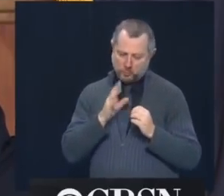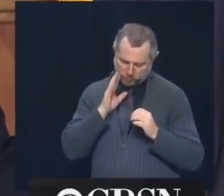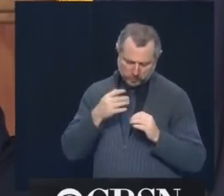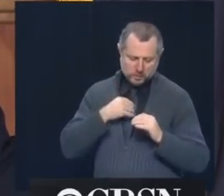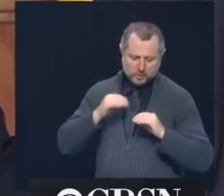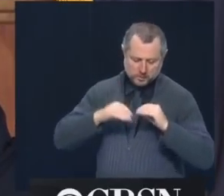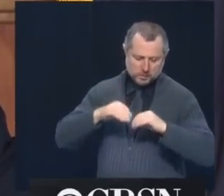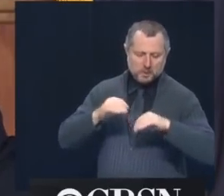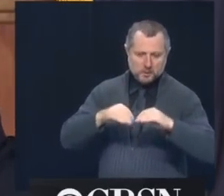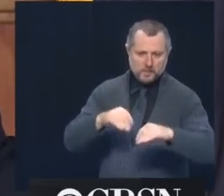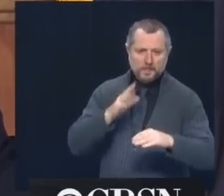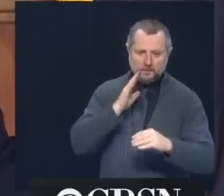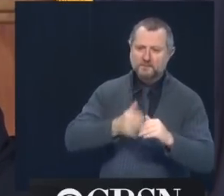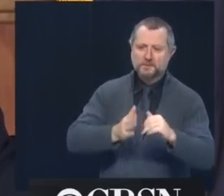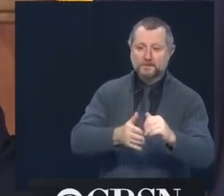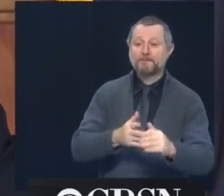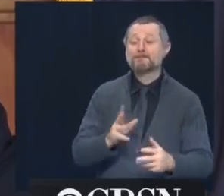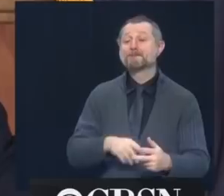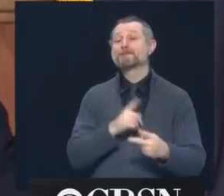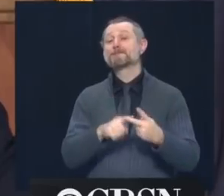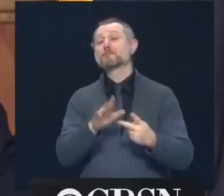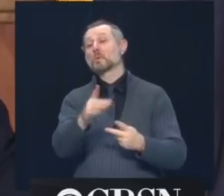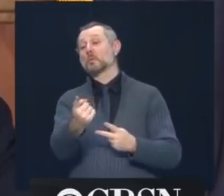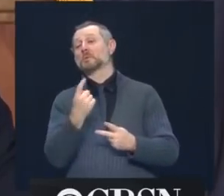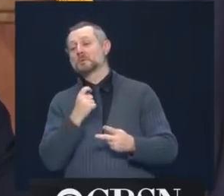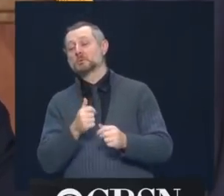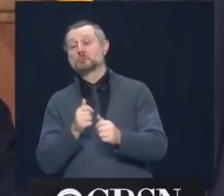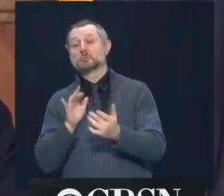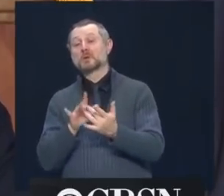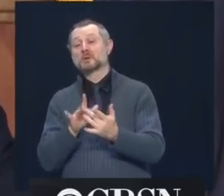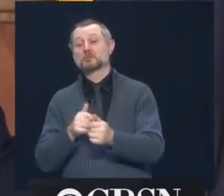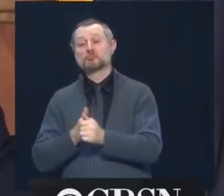the contact tracing data, we